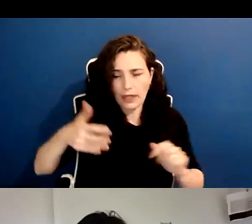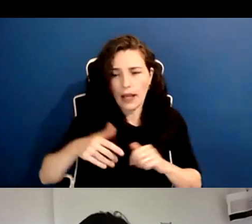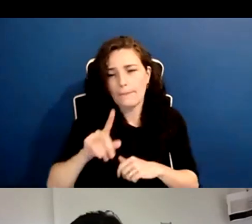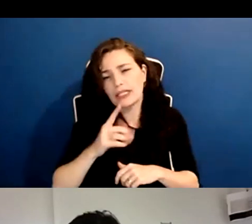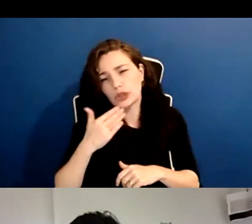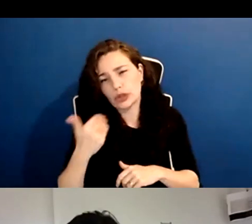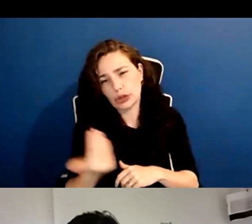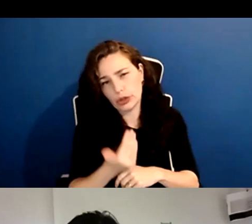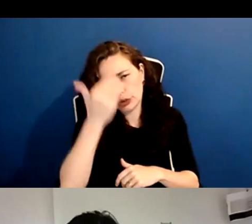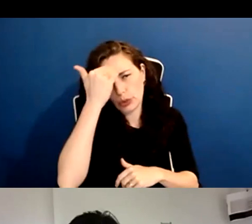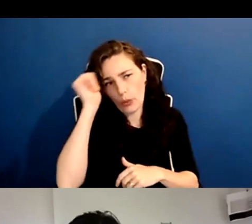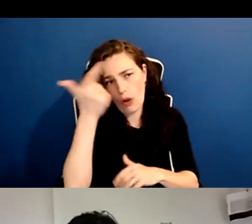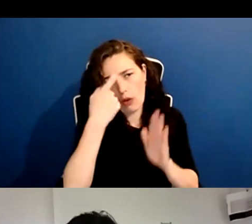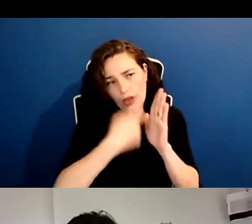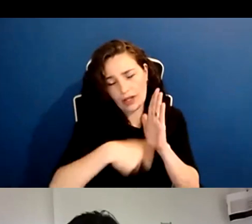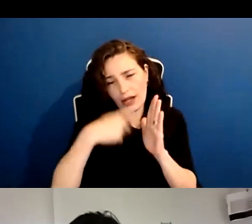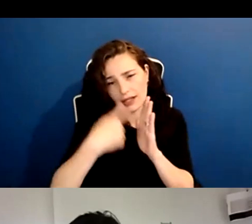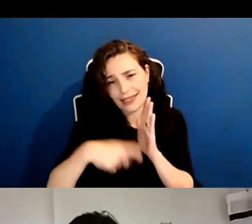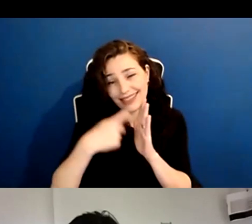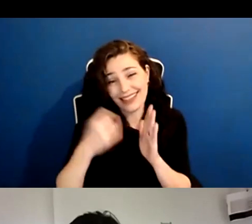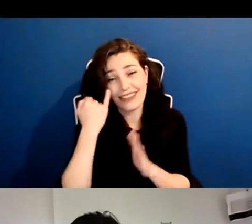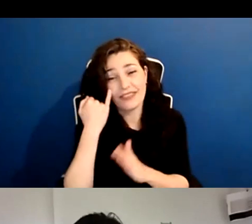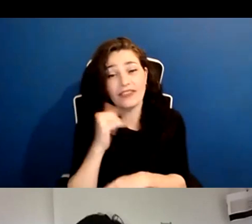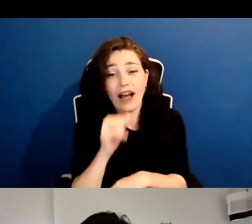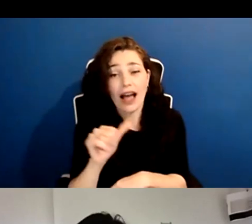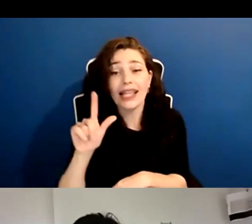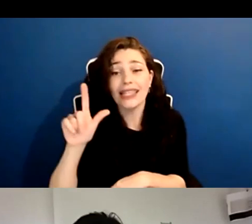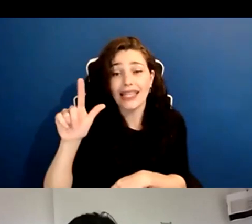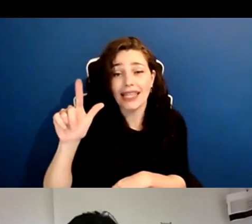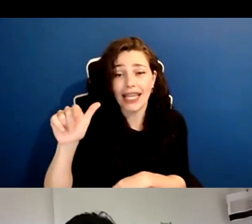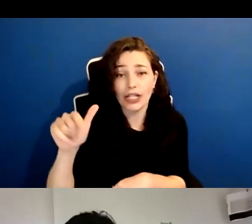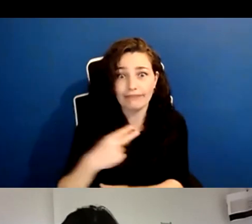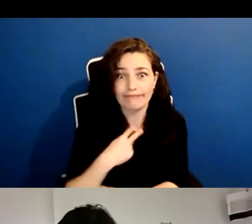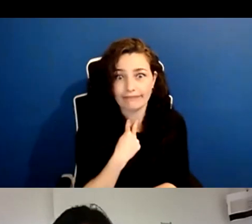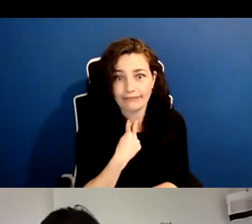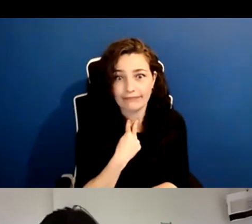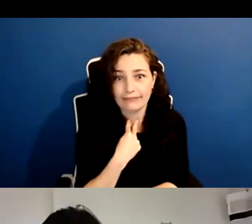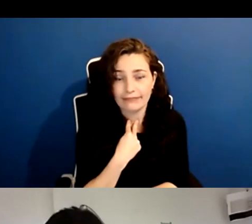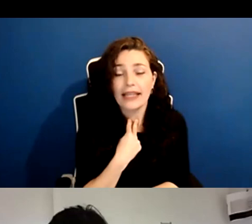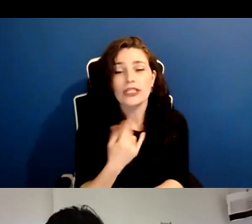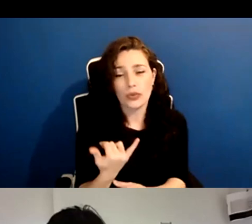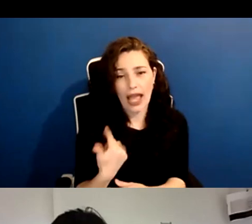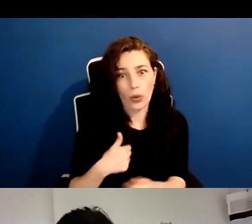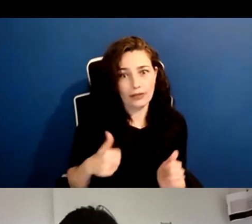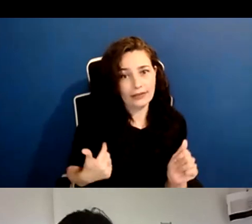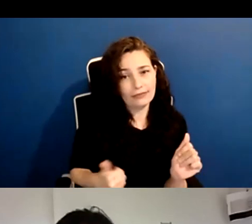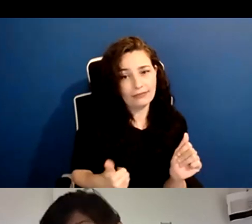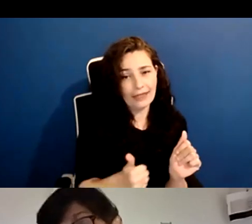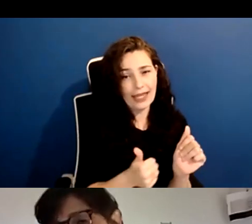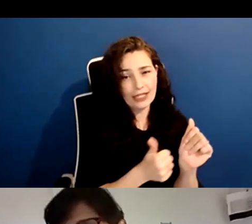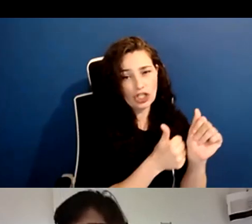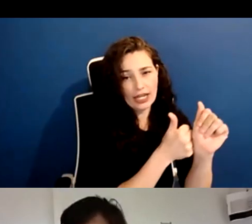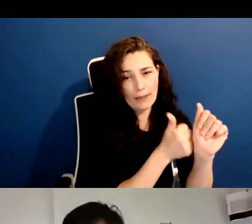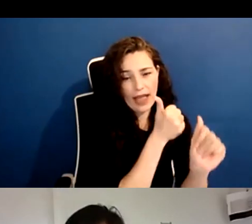because otherwise you kind of get pinched later, right? So now we're sort of playing catch up with all these things we've, for, you know,